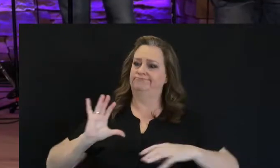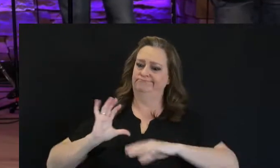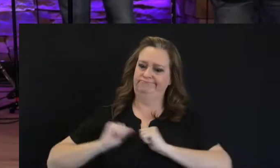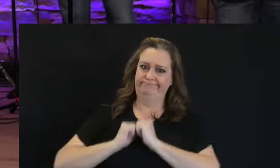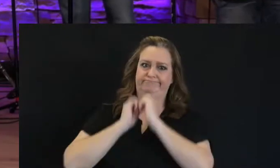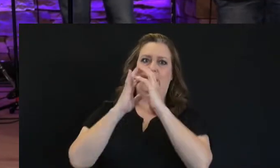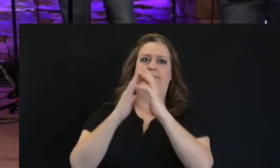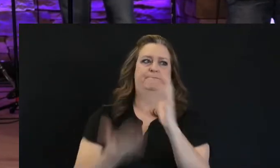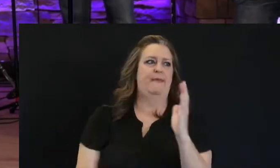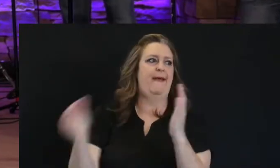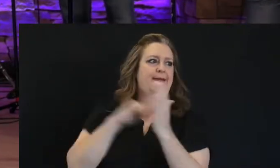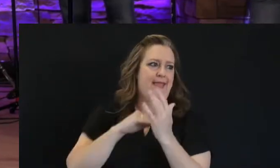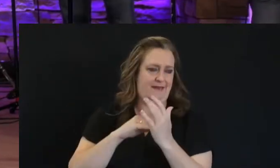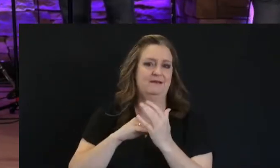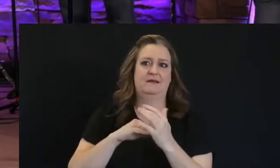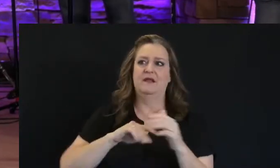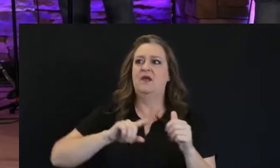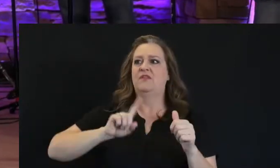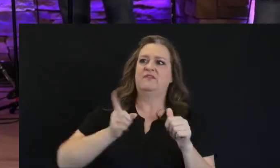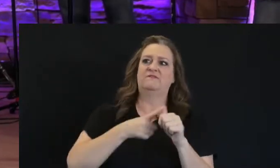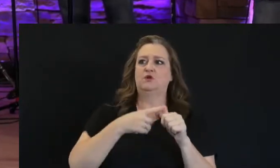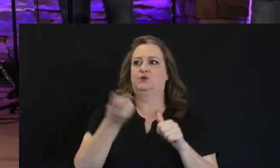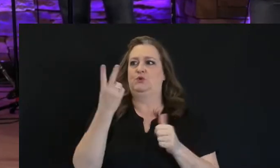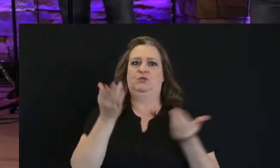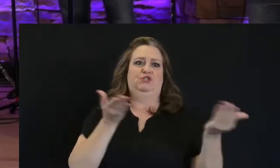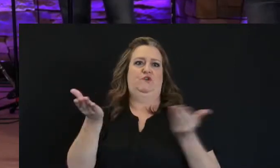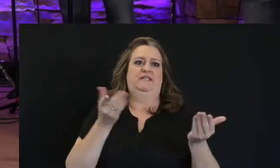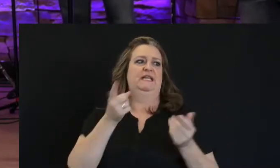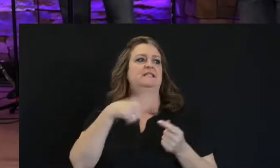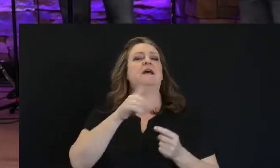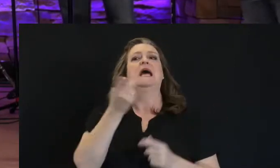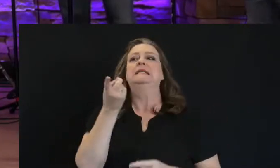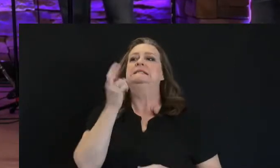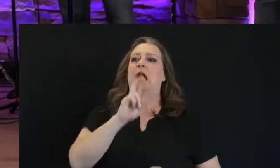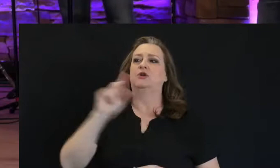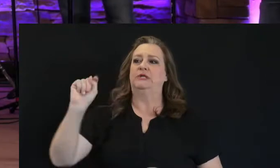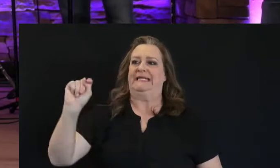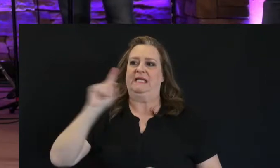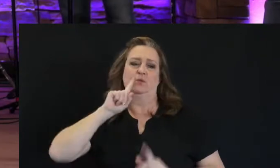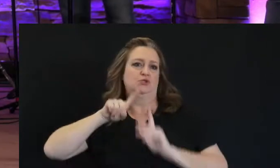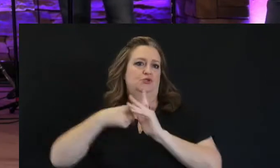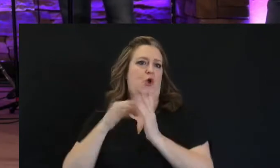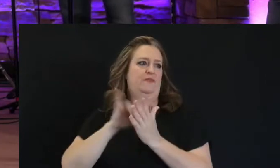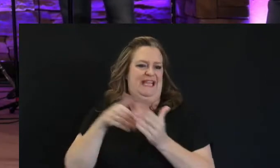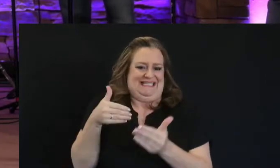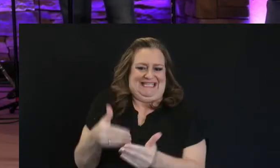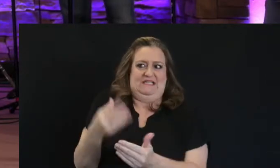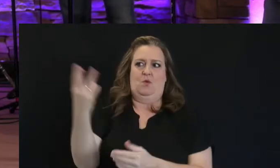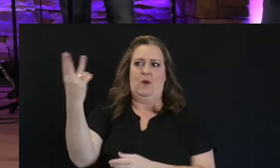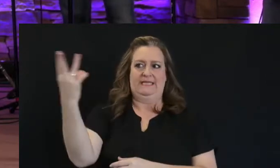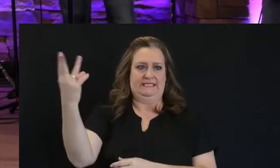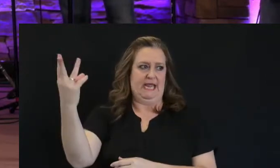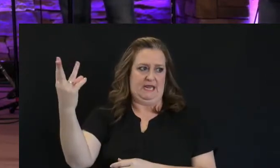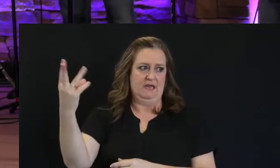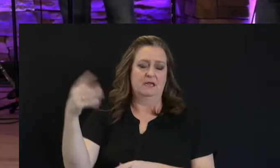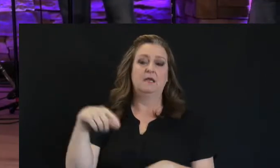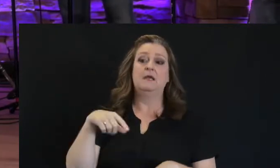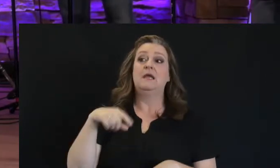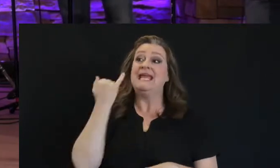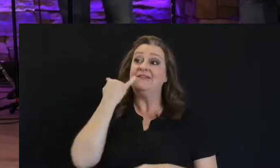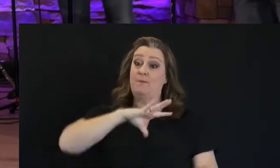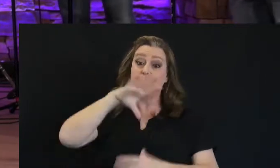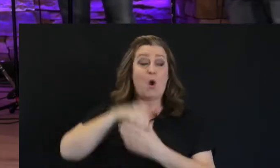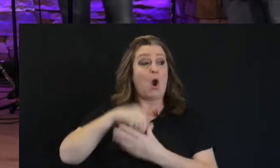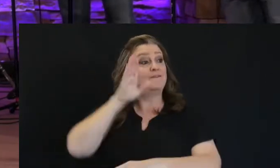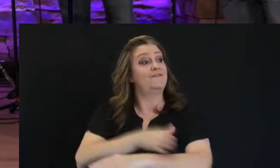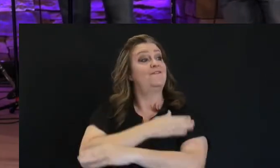two services. And so if you are interested in that, please see Dr. T. He's going to be starting that up coming this Wednesday. So if you have been a part of the choir